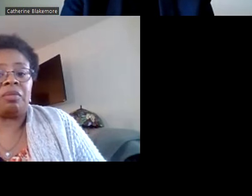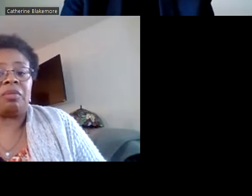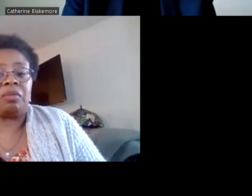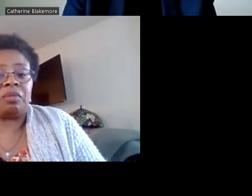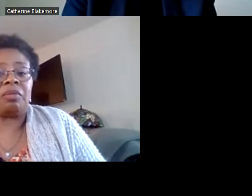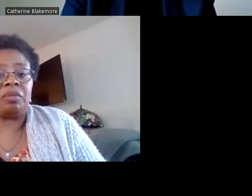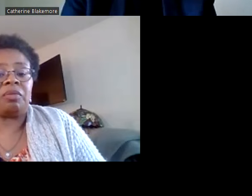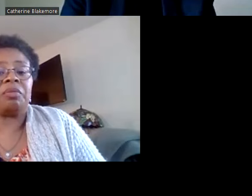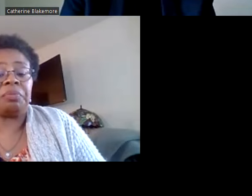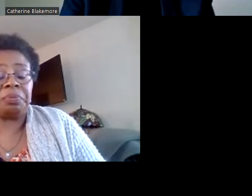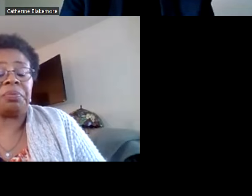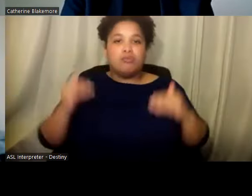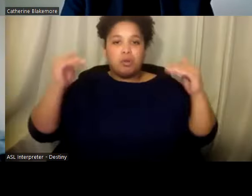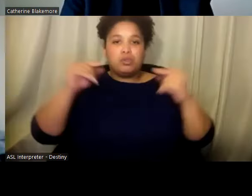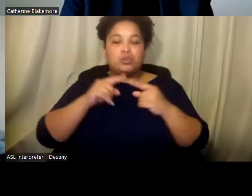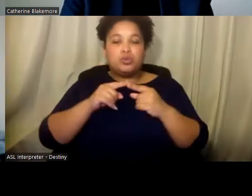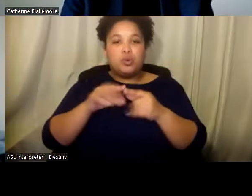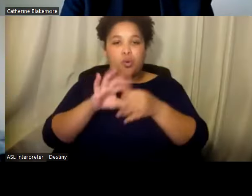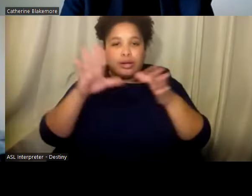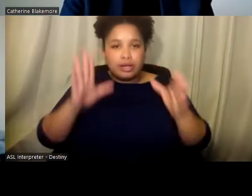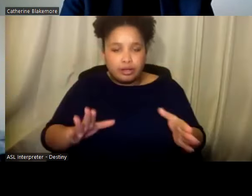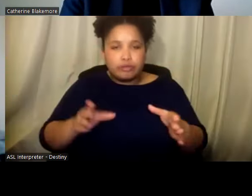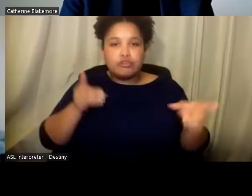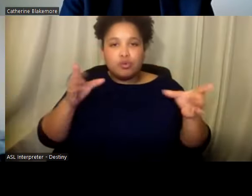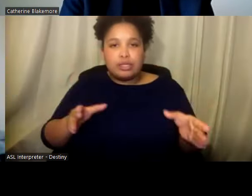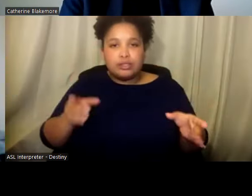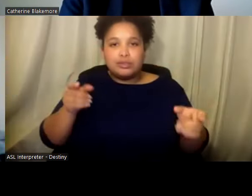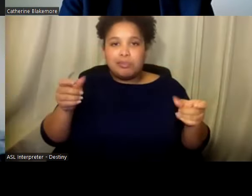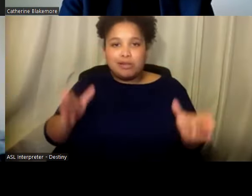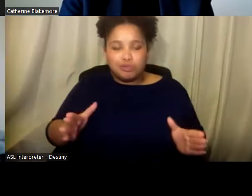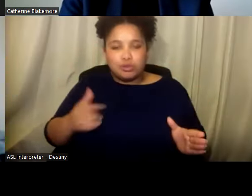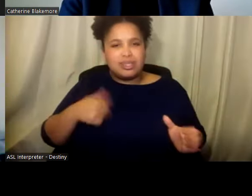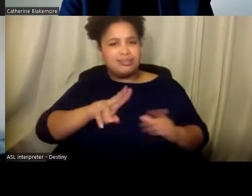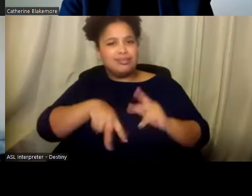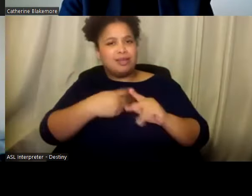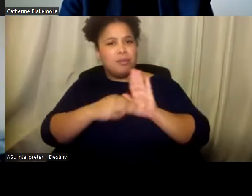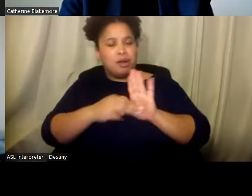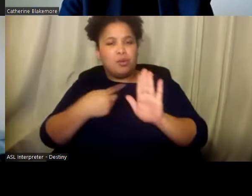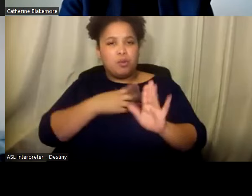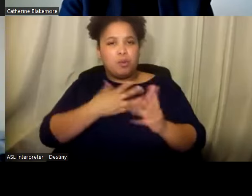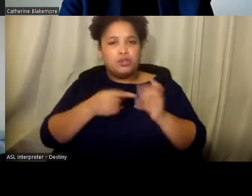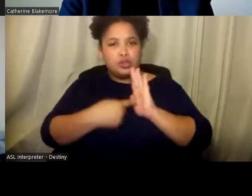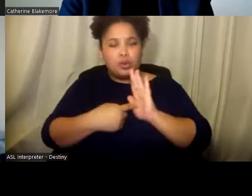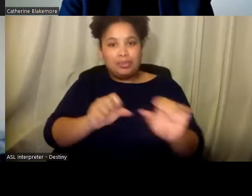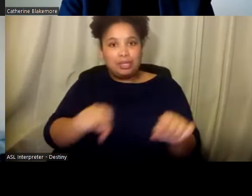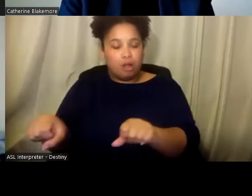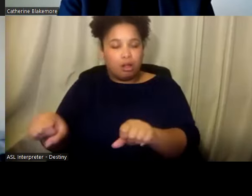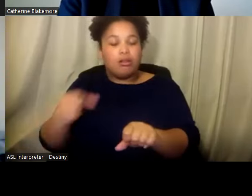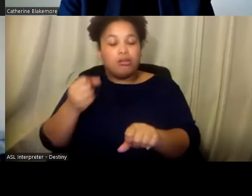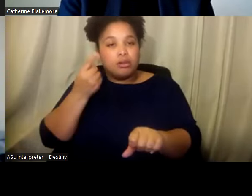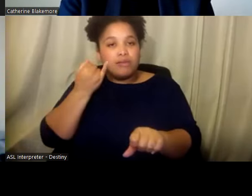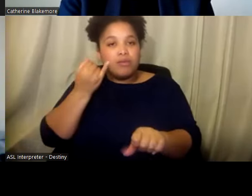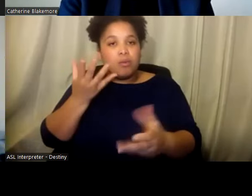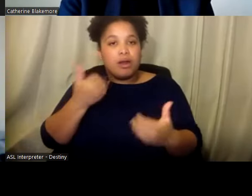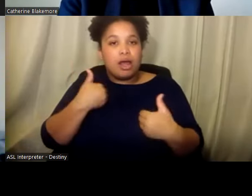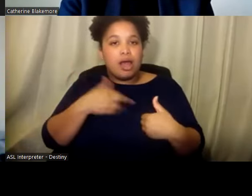to coordinators, to managers, to directors. That's the model that we want to show. That is the potential. You do, if you want to have